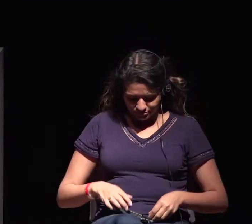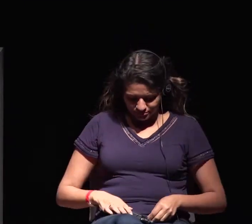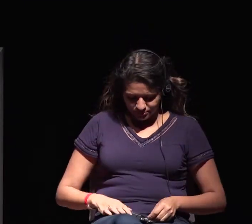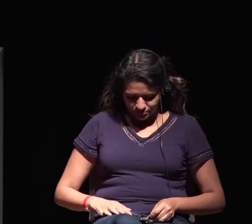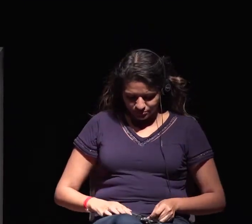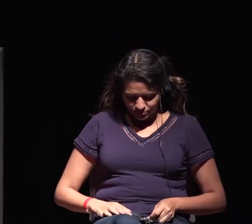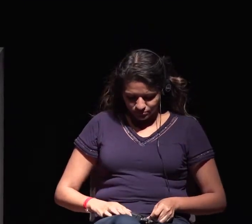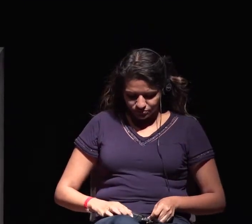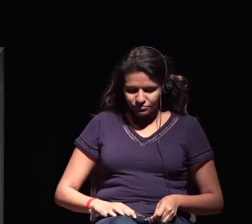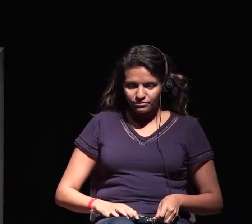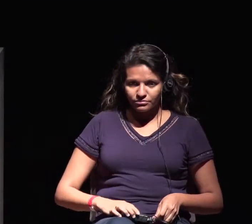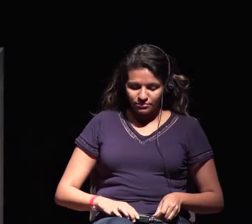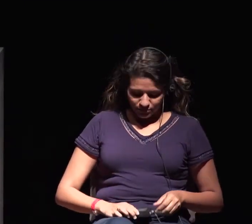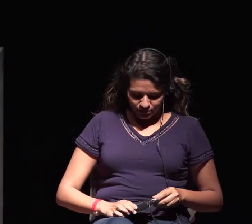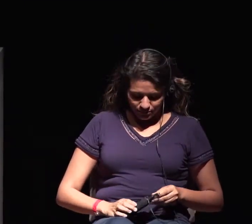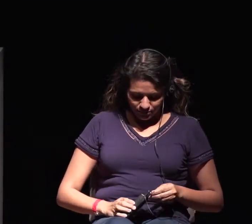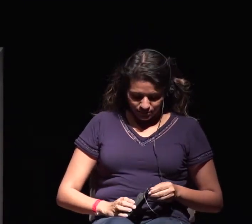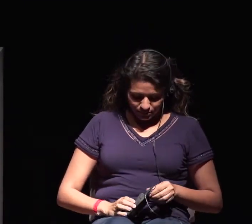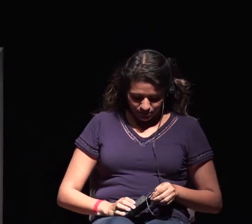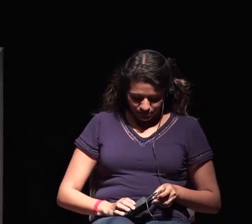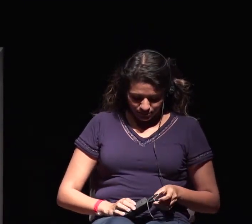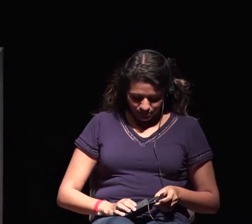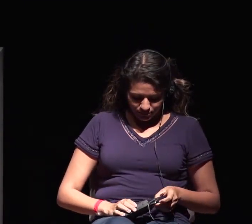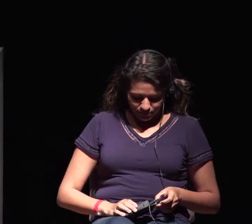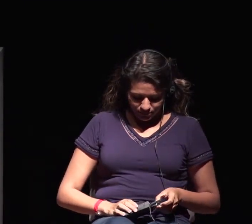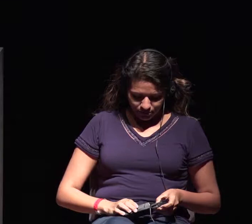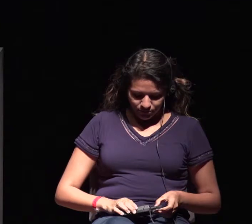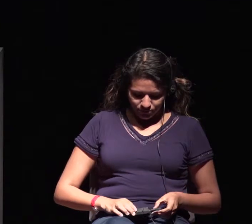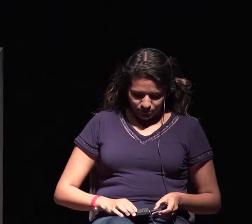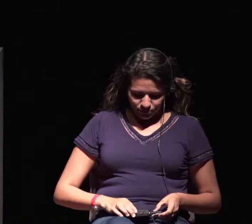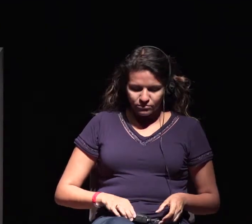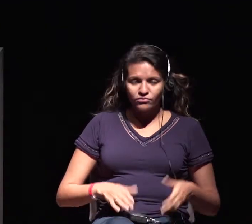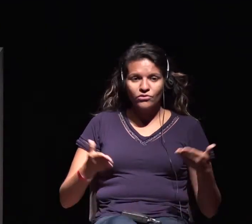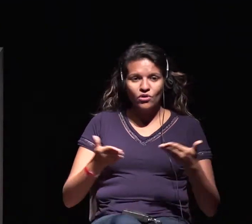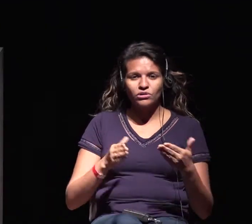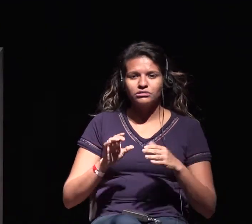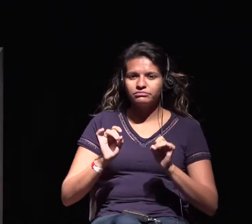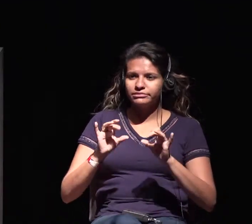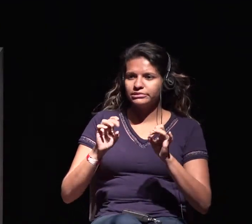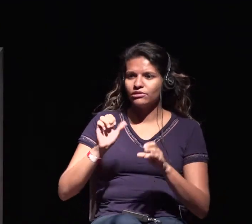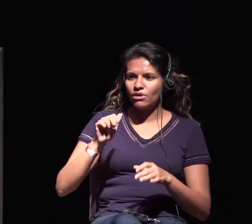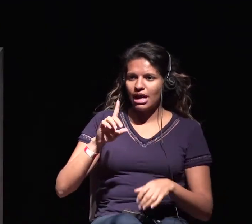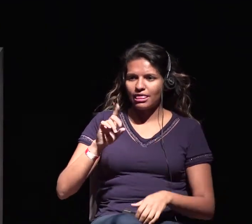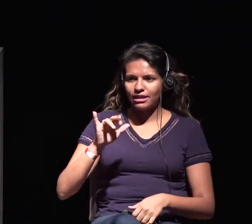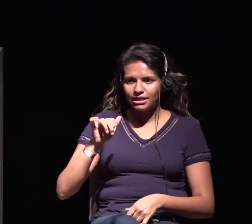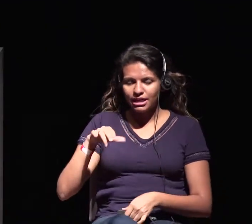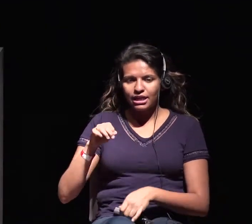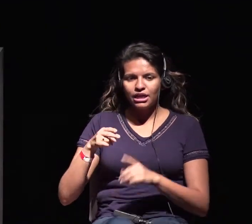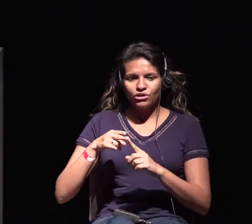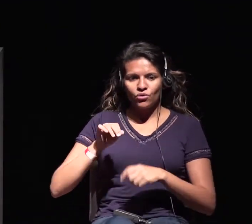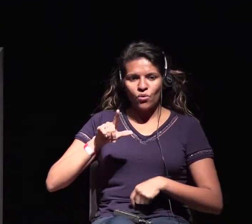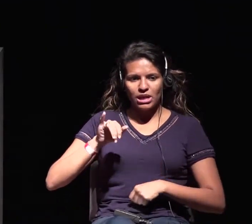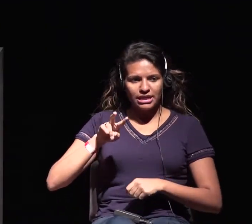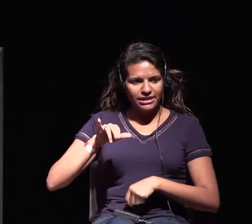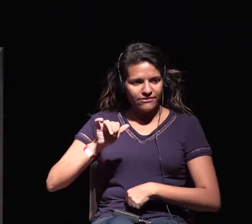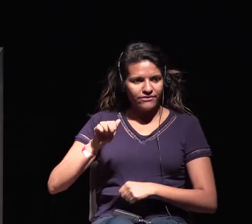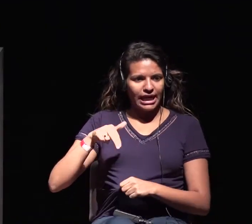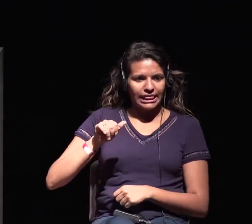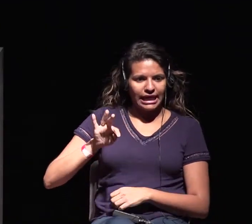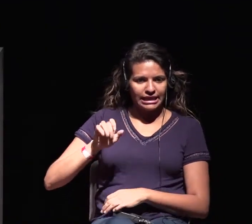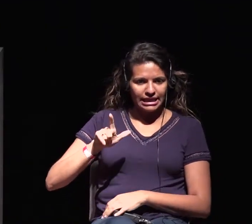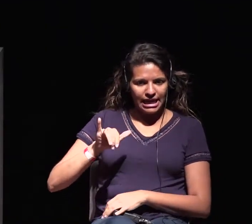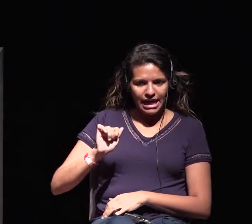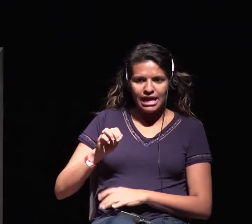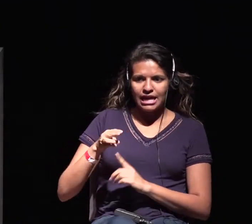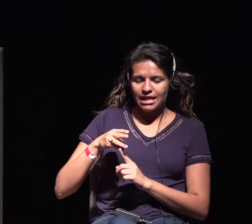inspirational day, especially Adriano, Andre, Olivia, Natalia, and Miguel. I'm very, very happy